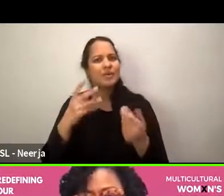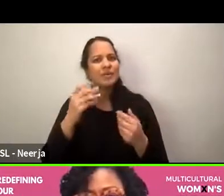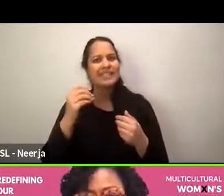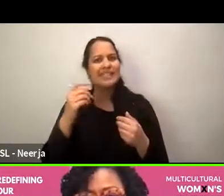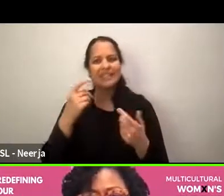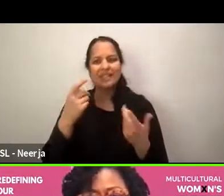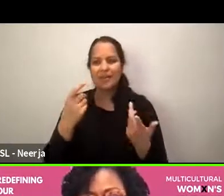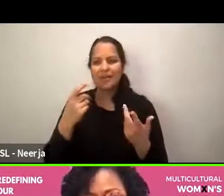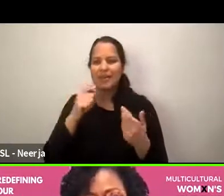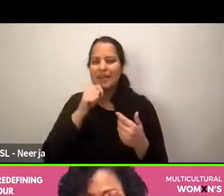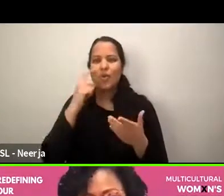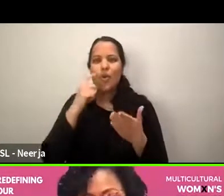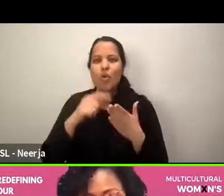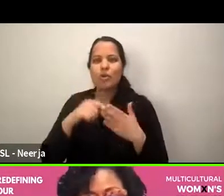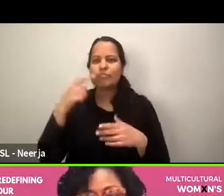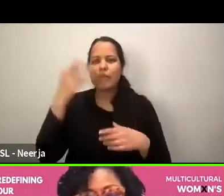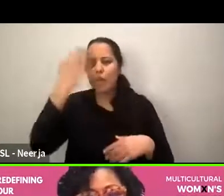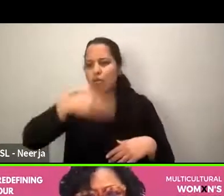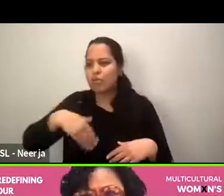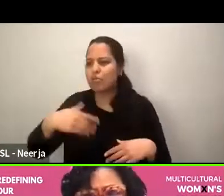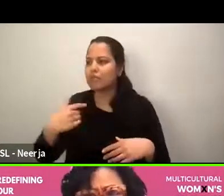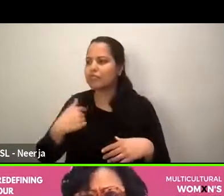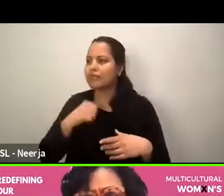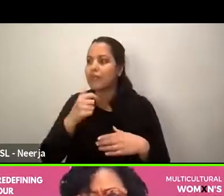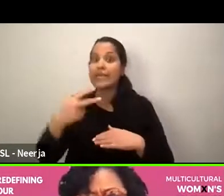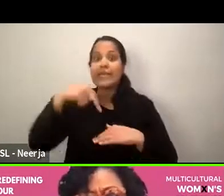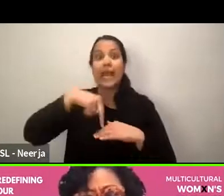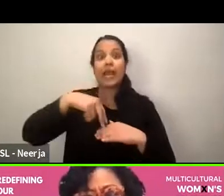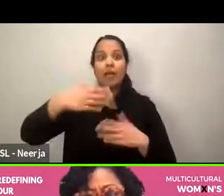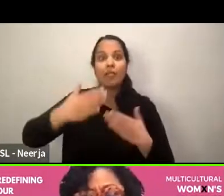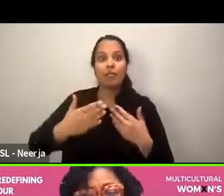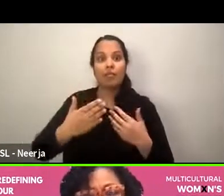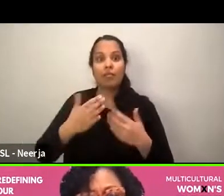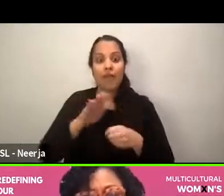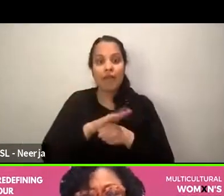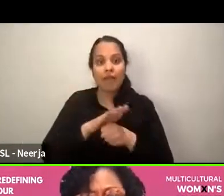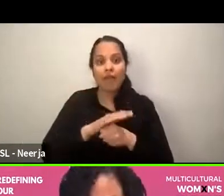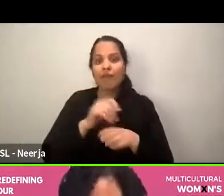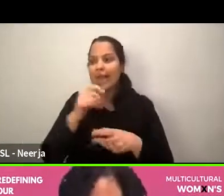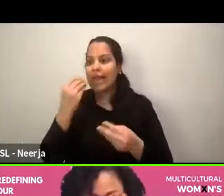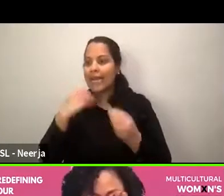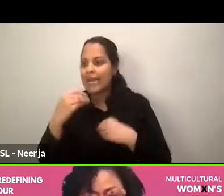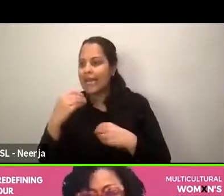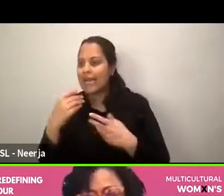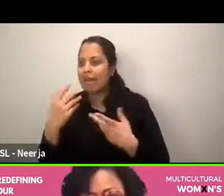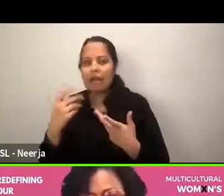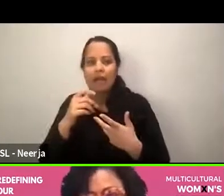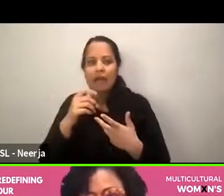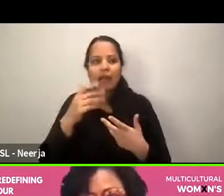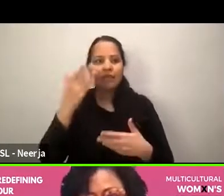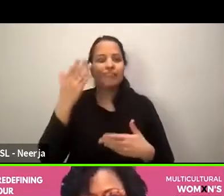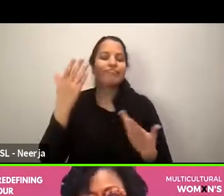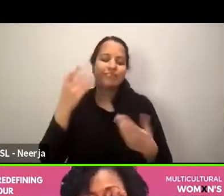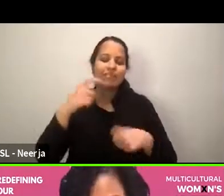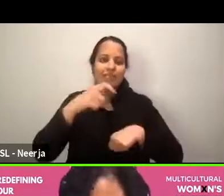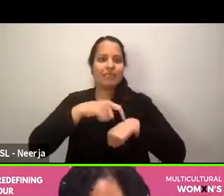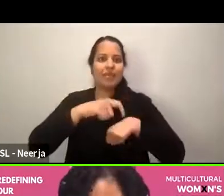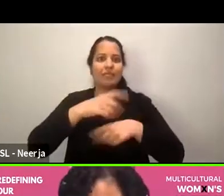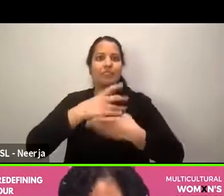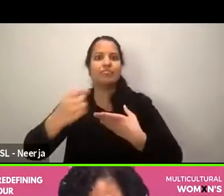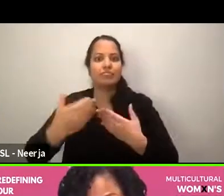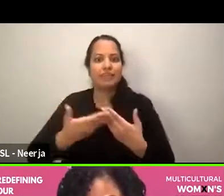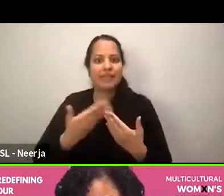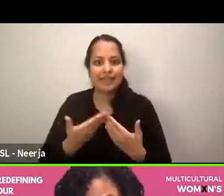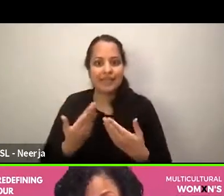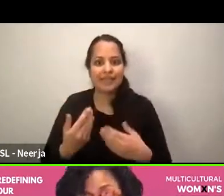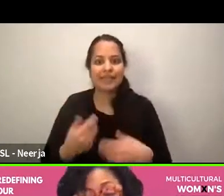probably haven't stood up as many times as I should. I haven't taken a breath. So boundaries is one thing that I think is really important. And